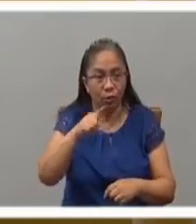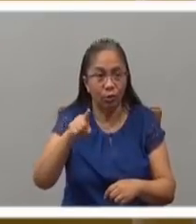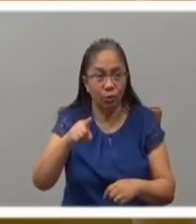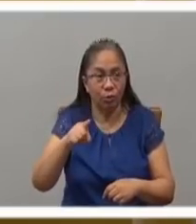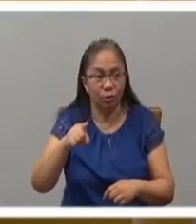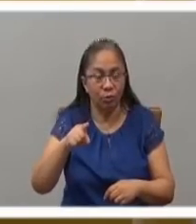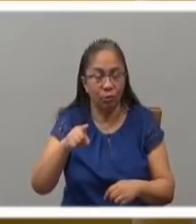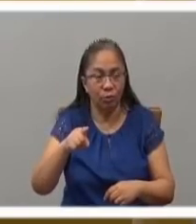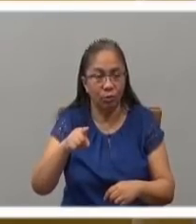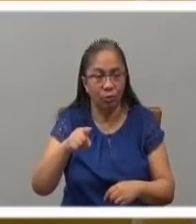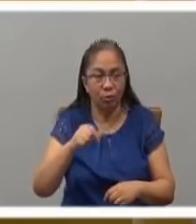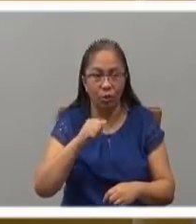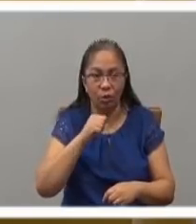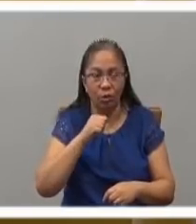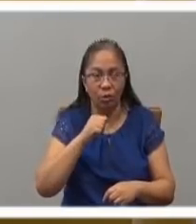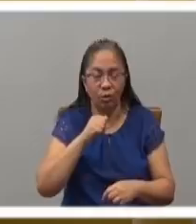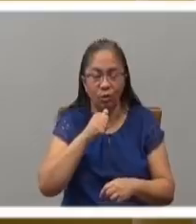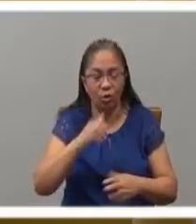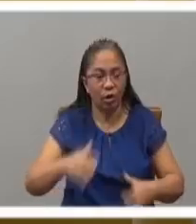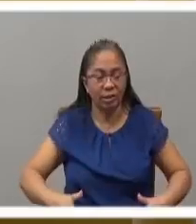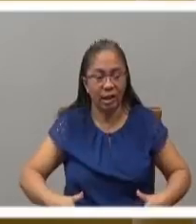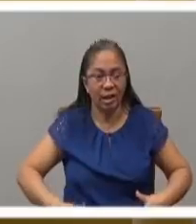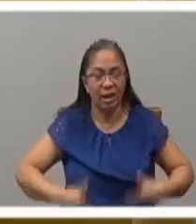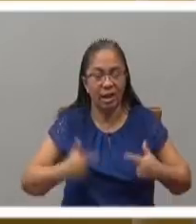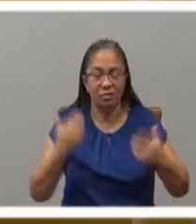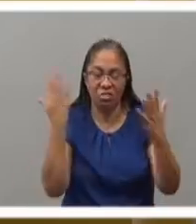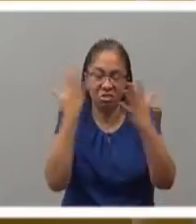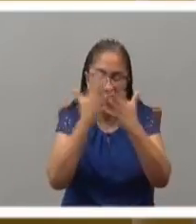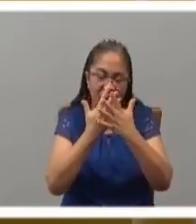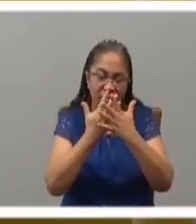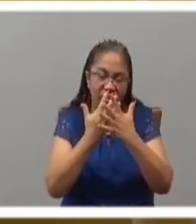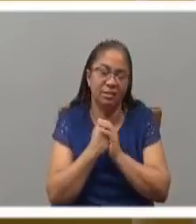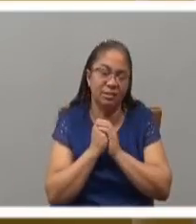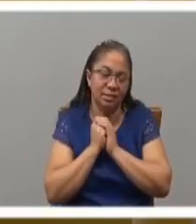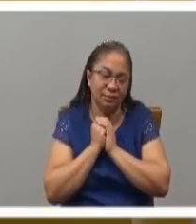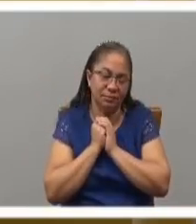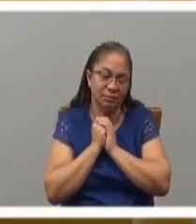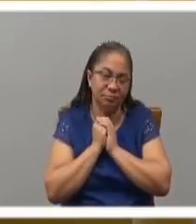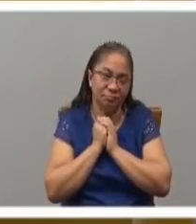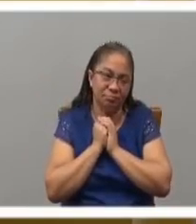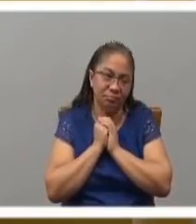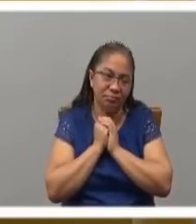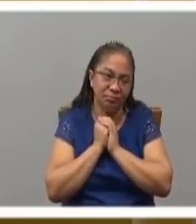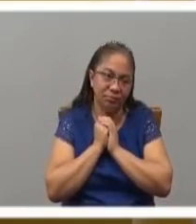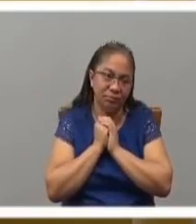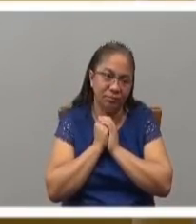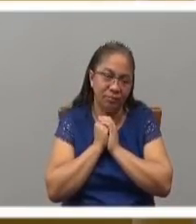live in darkness. So, beloved in Christ,